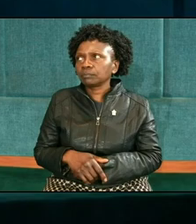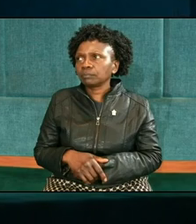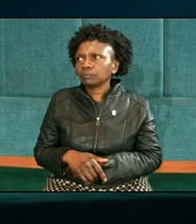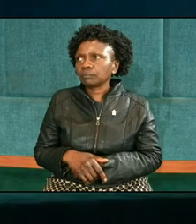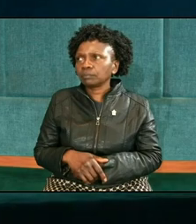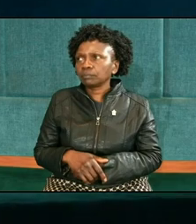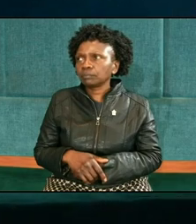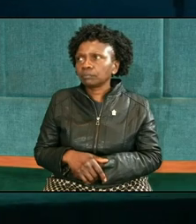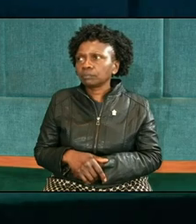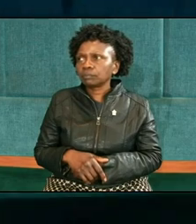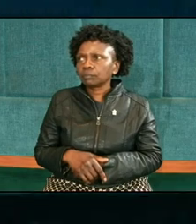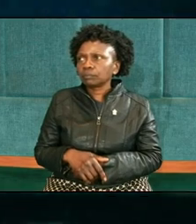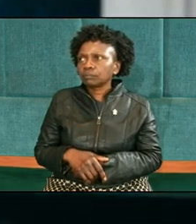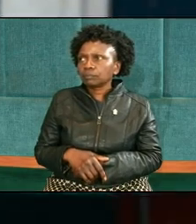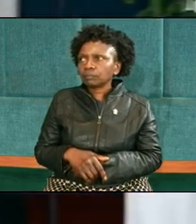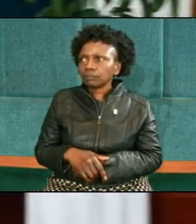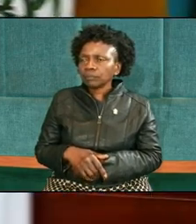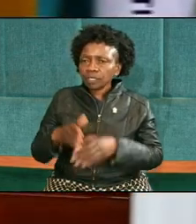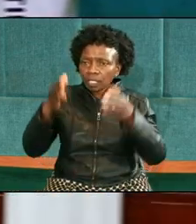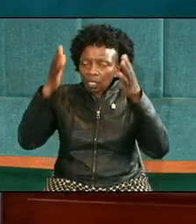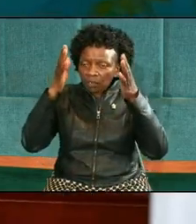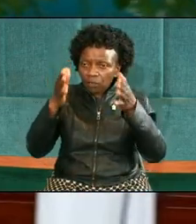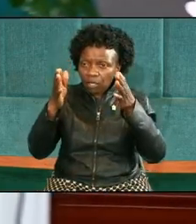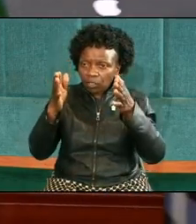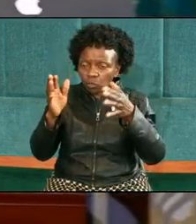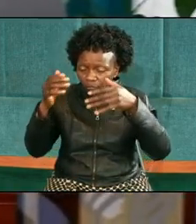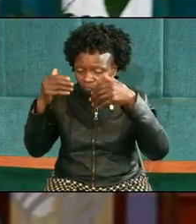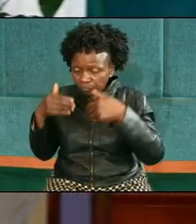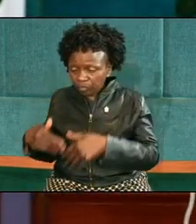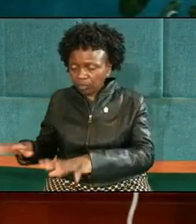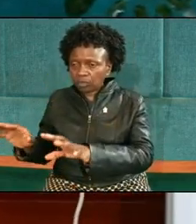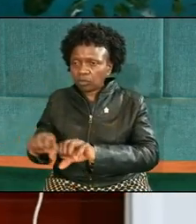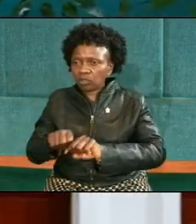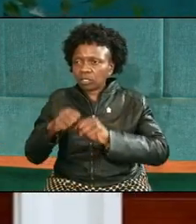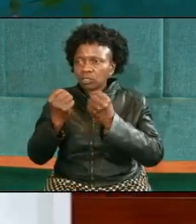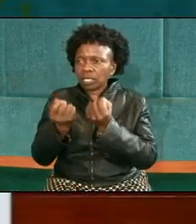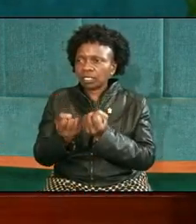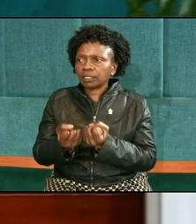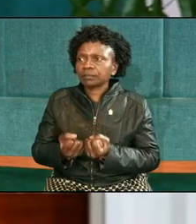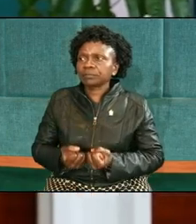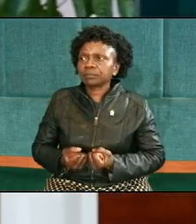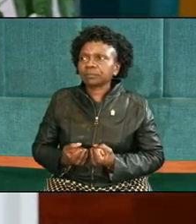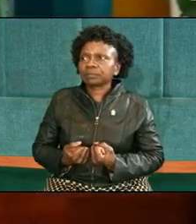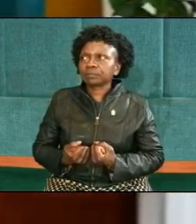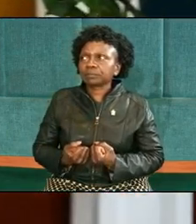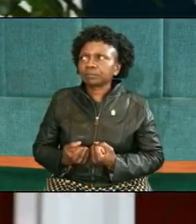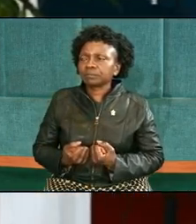He specializes in the rejects of society.